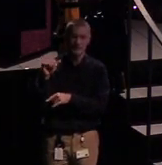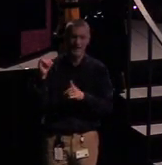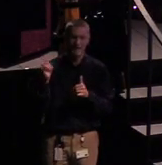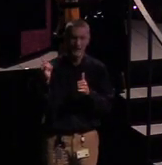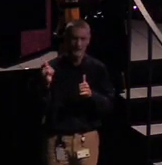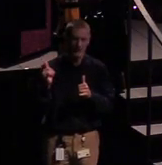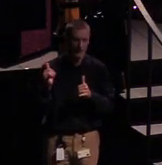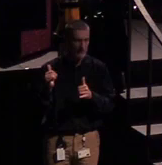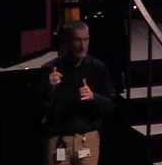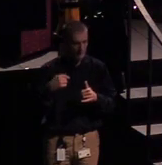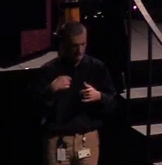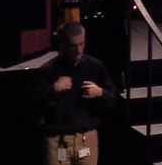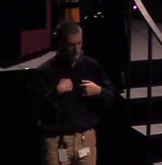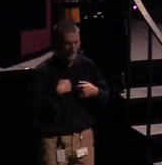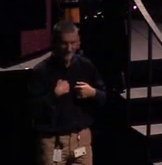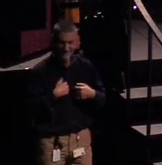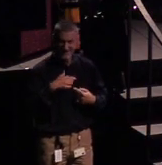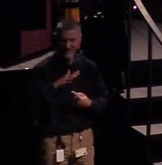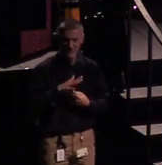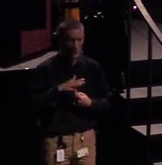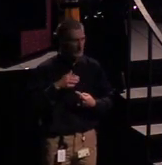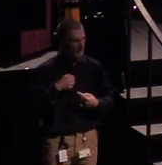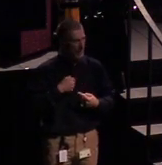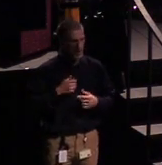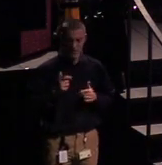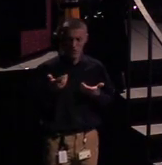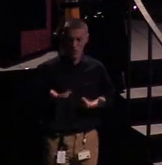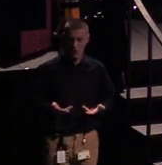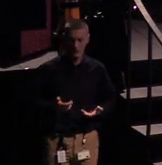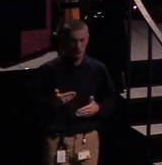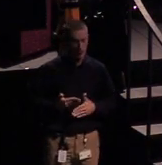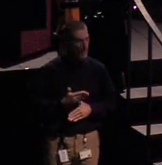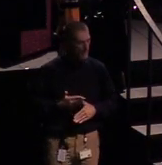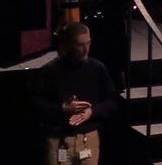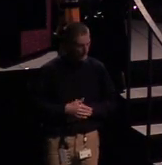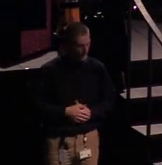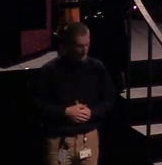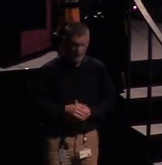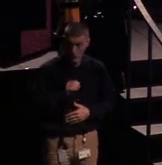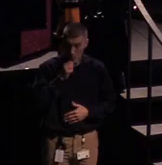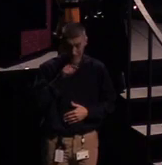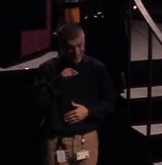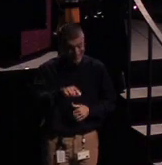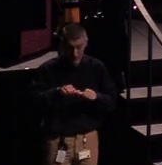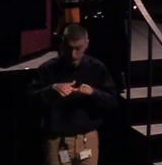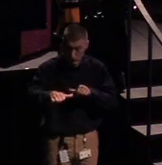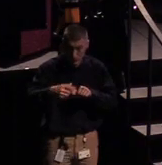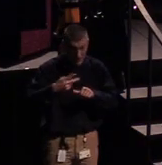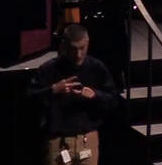become very present for me and I wonder whether it's going to run again